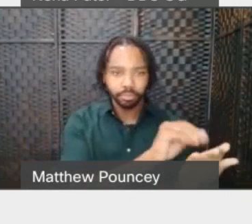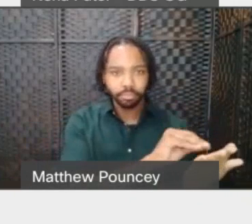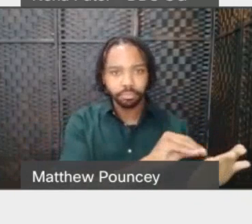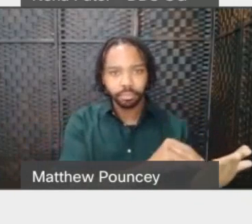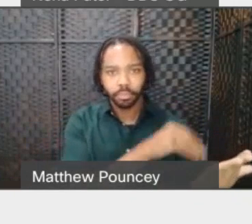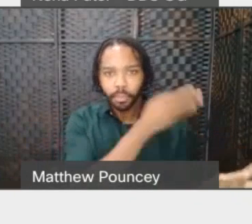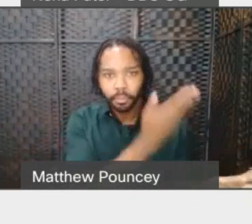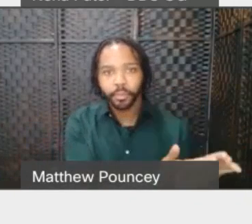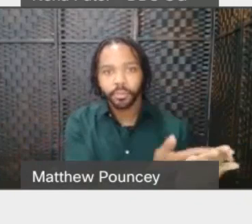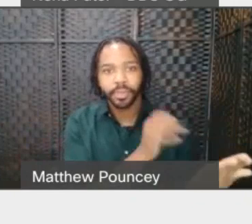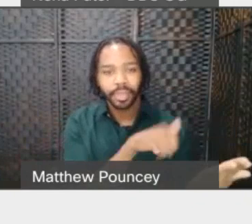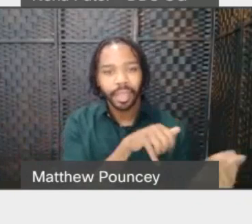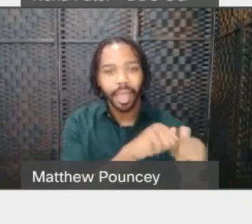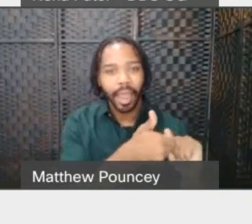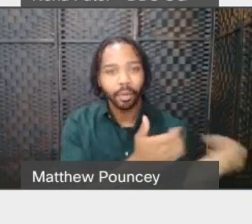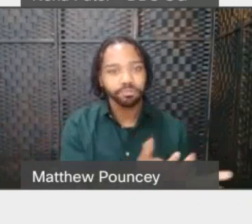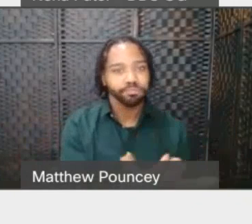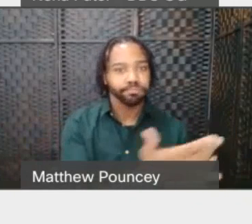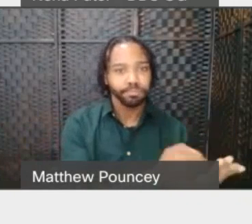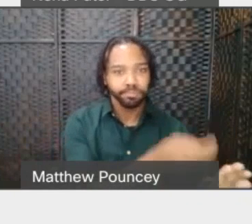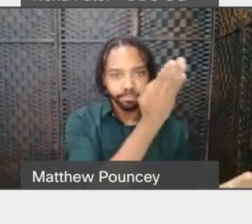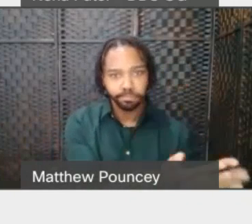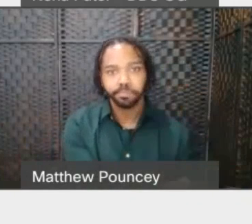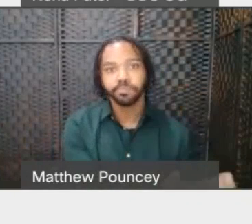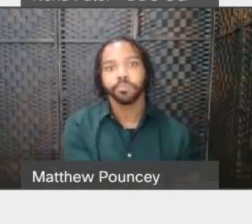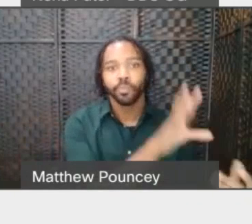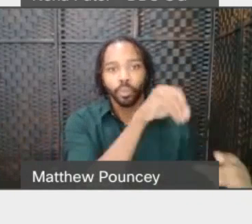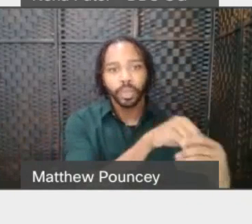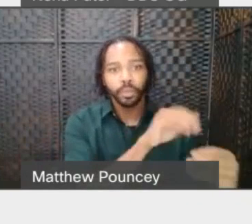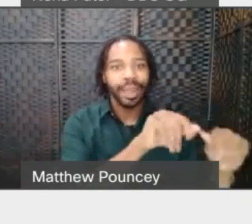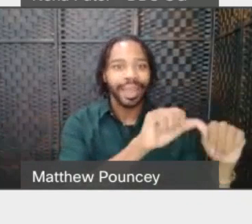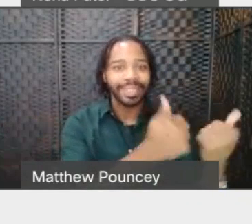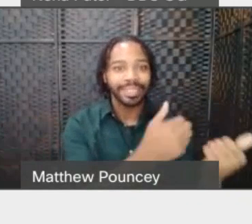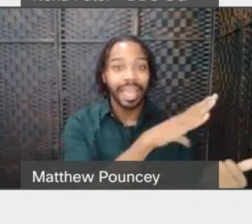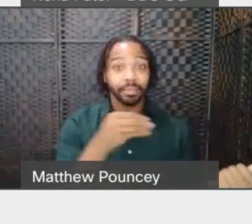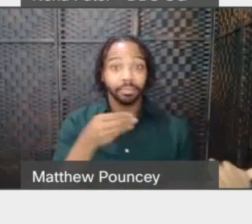is gathered, and the agency would then be reimbursed.